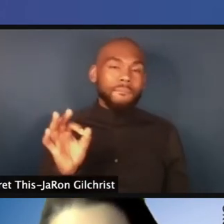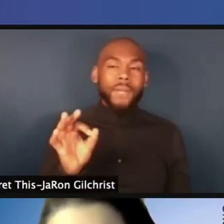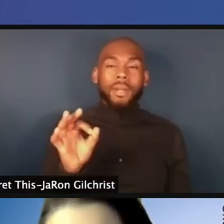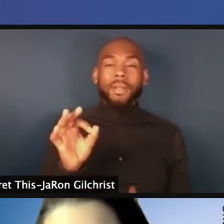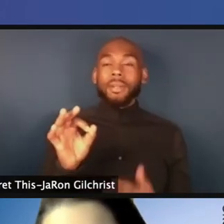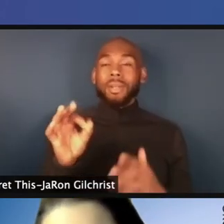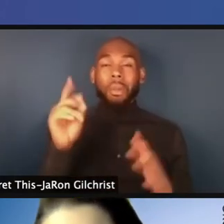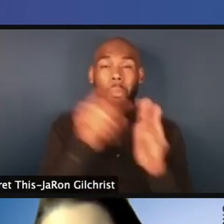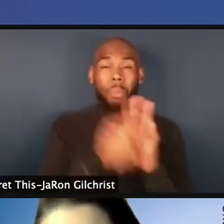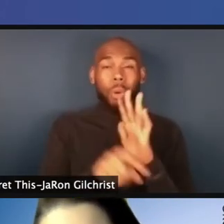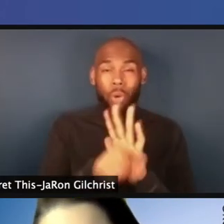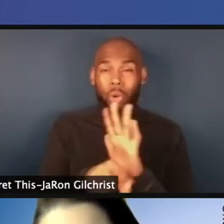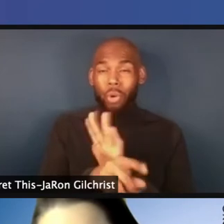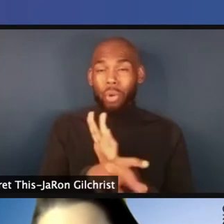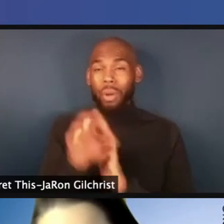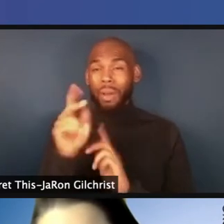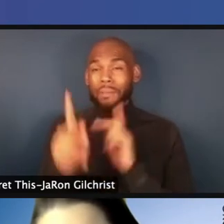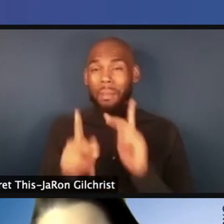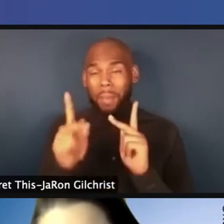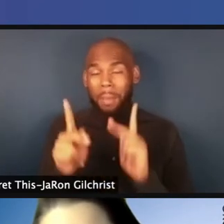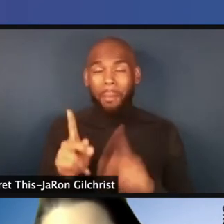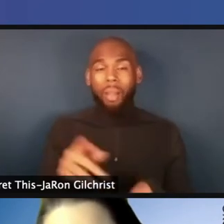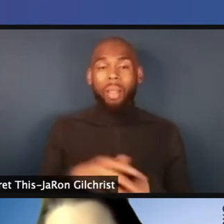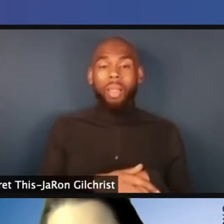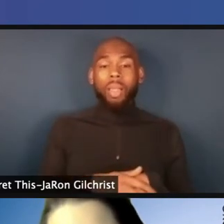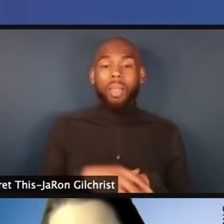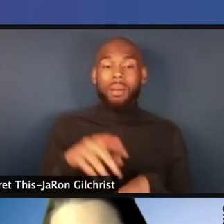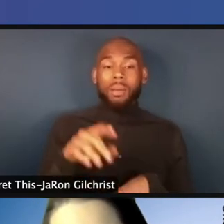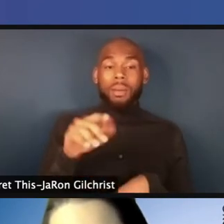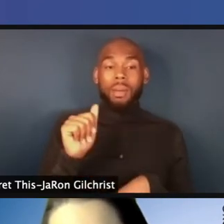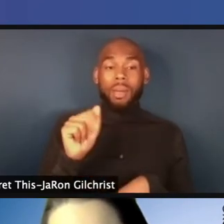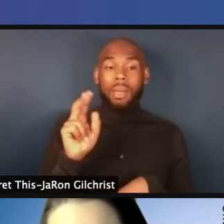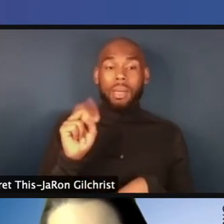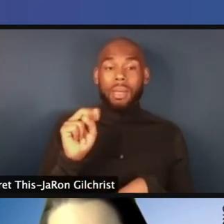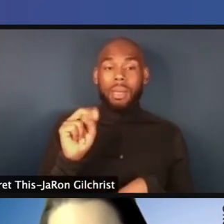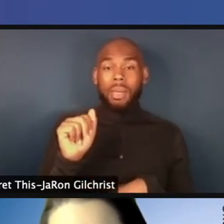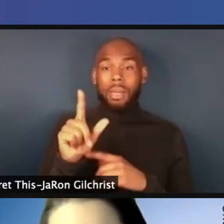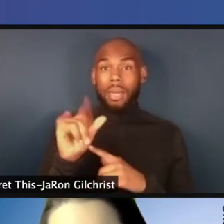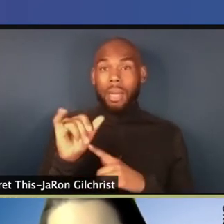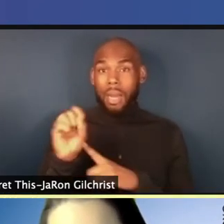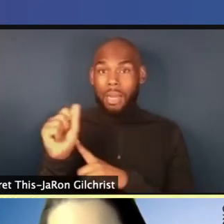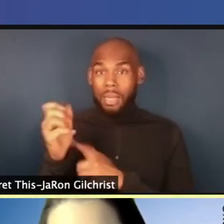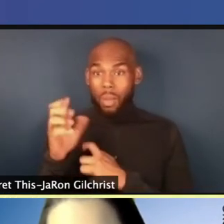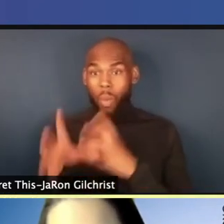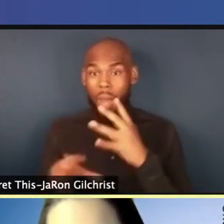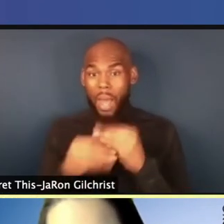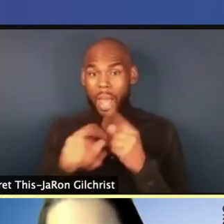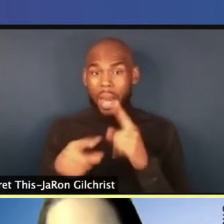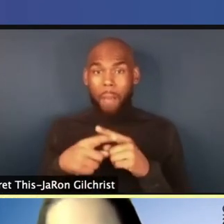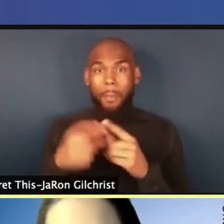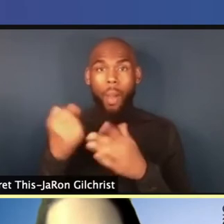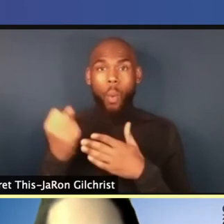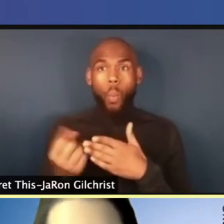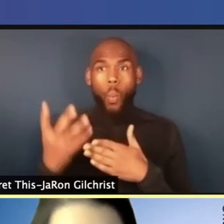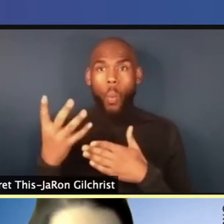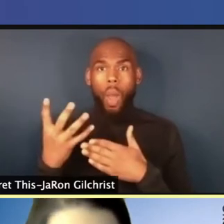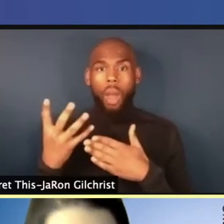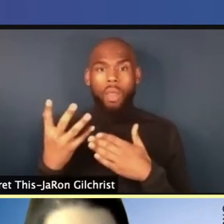people. And then Annalisa just wants to add very quickly about wealth distribution. Who's she?